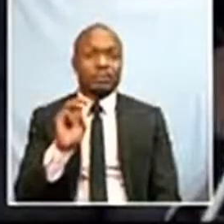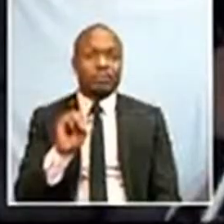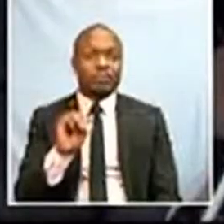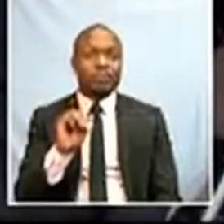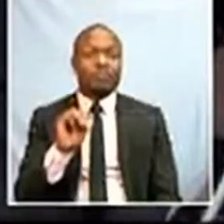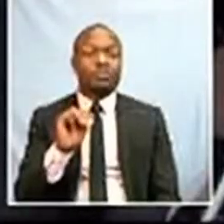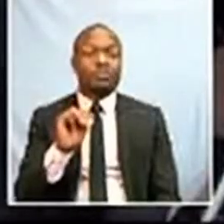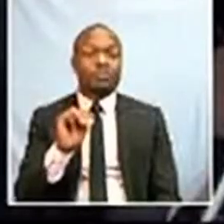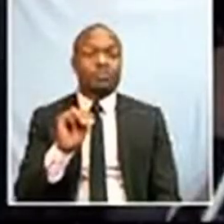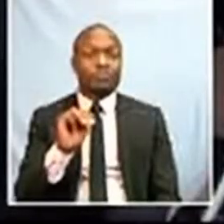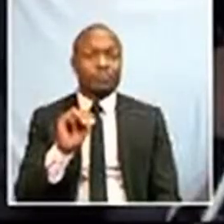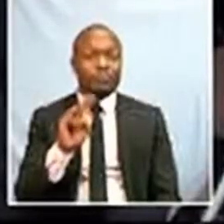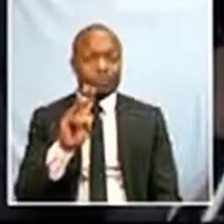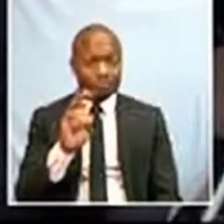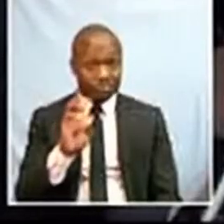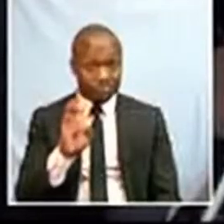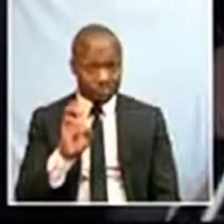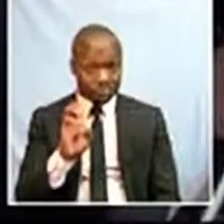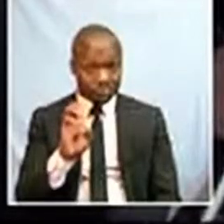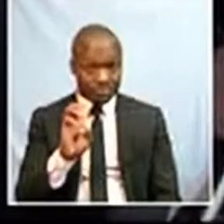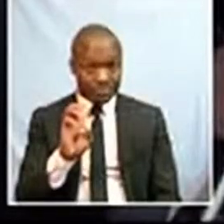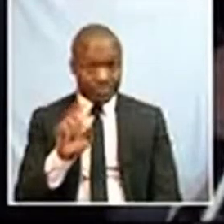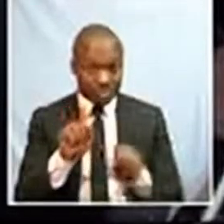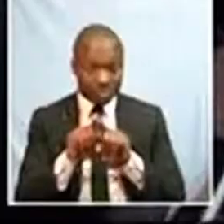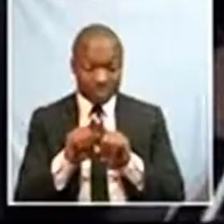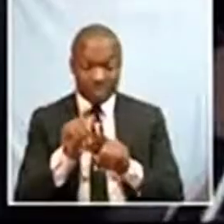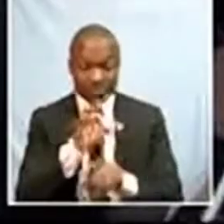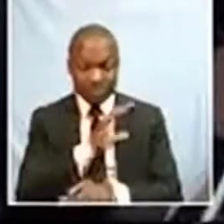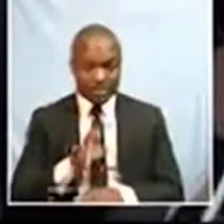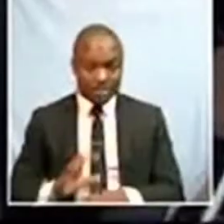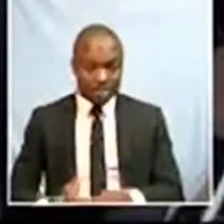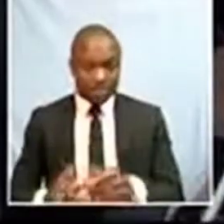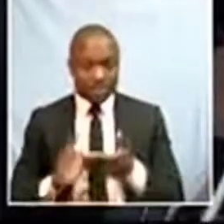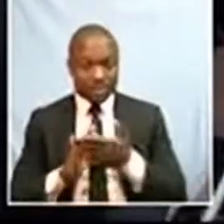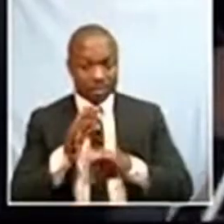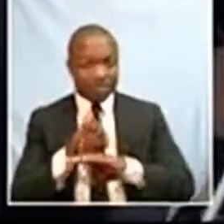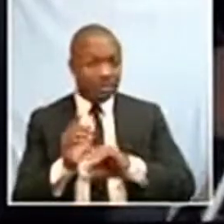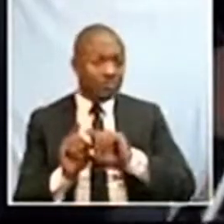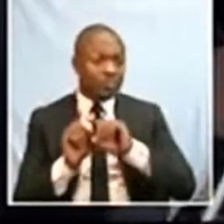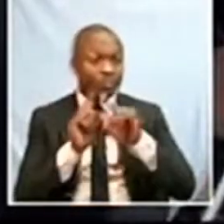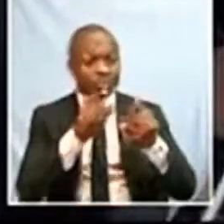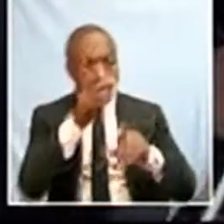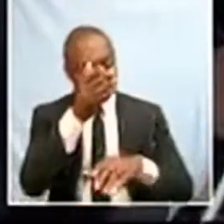been talking about. His strategy is, after he occupied site,